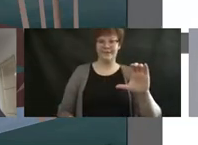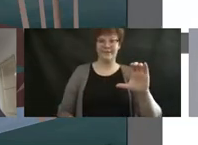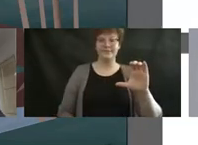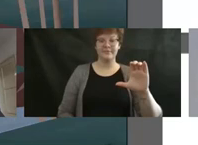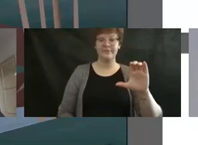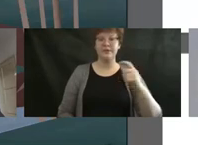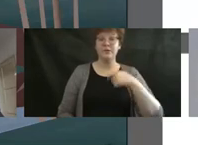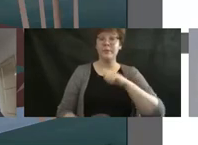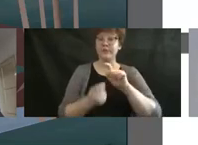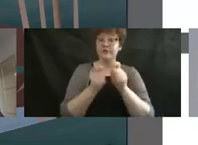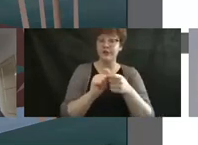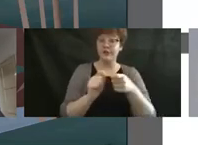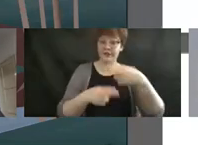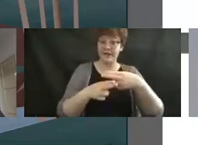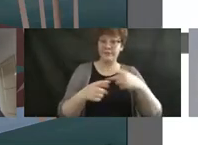20 point angle.